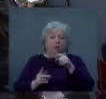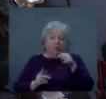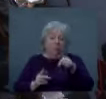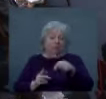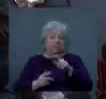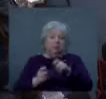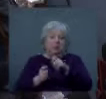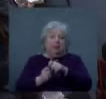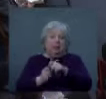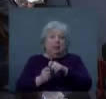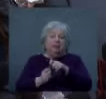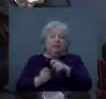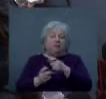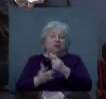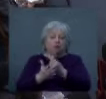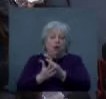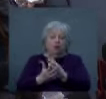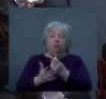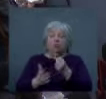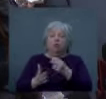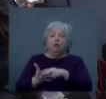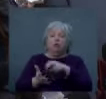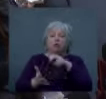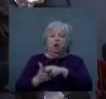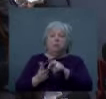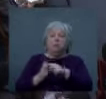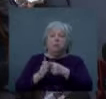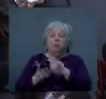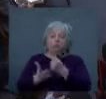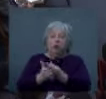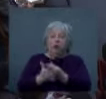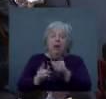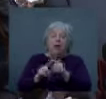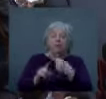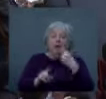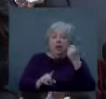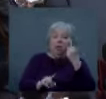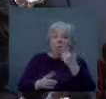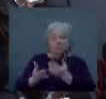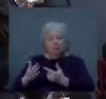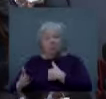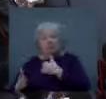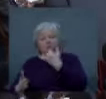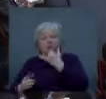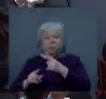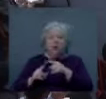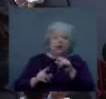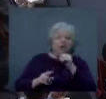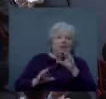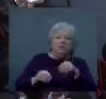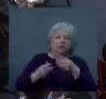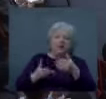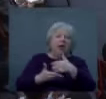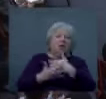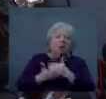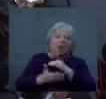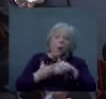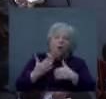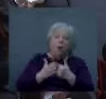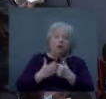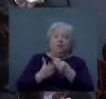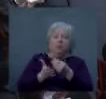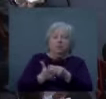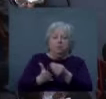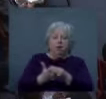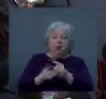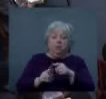the Jumpstart grant, as I understand it, and I could be wrong, does not provide all the sources a part of it, but this historically